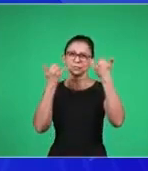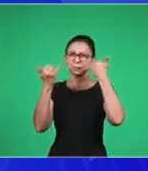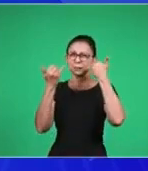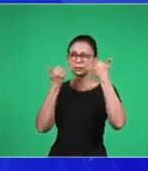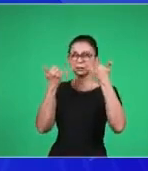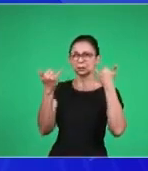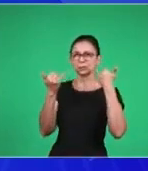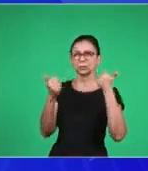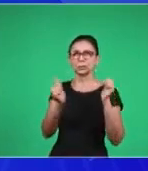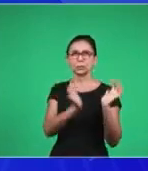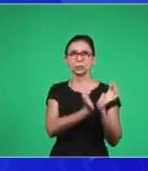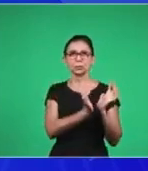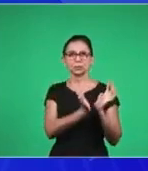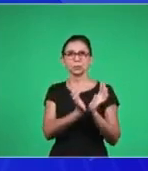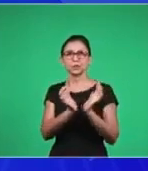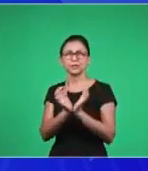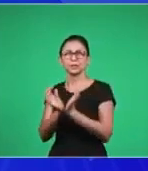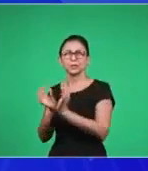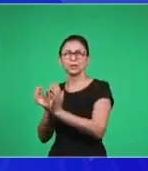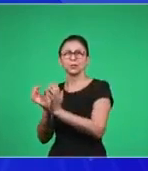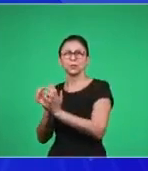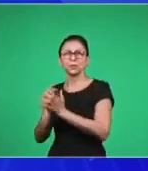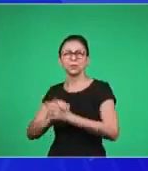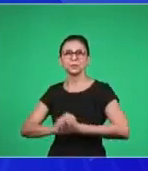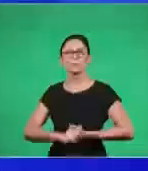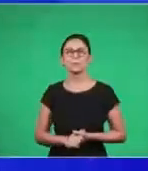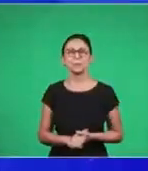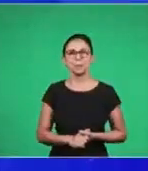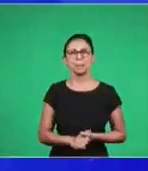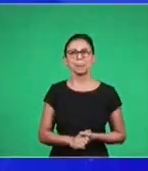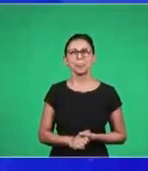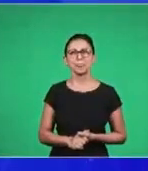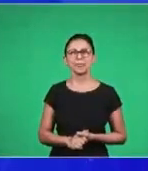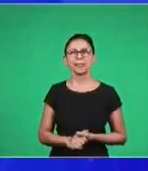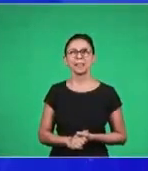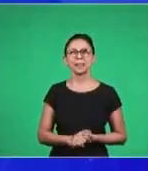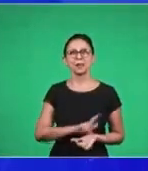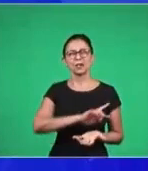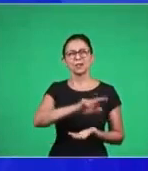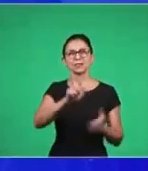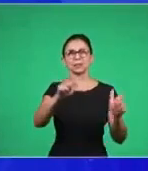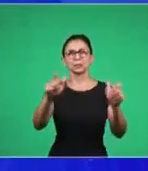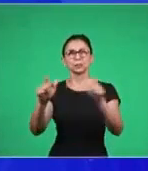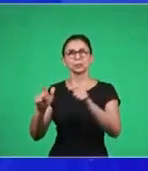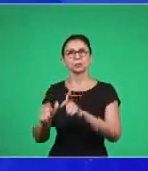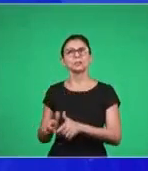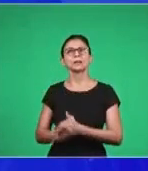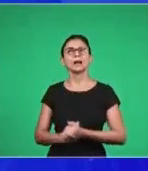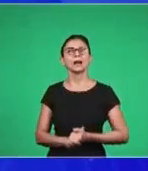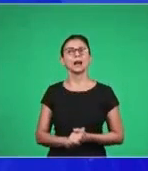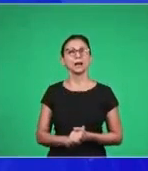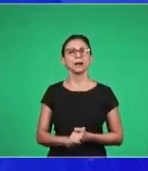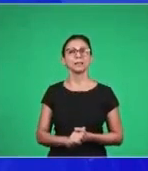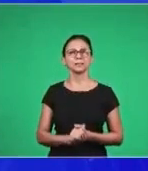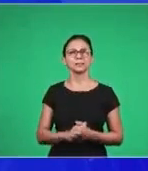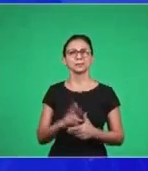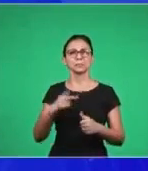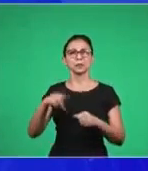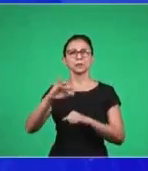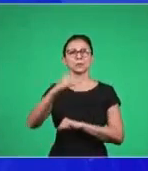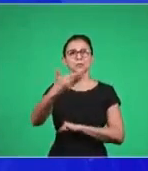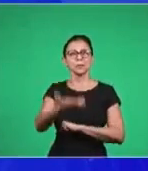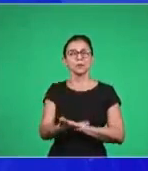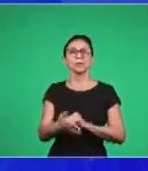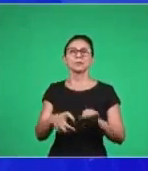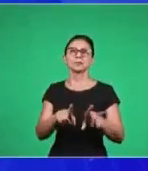These are all the countries that participated in this seminar with us in various locations, in various